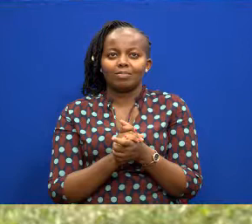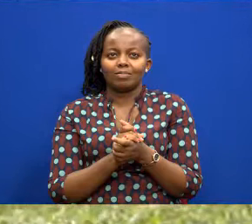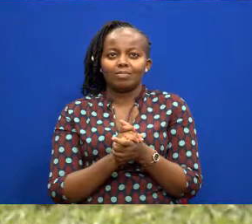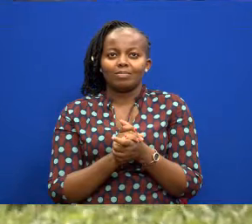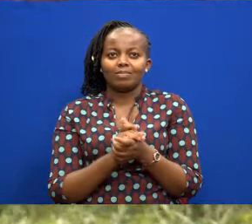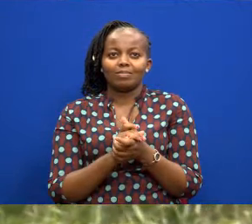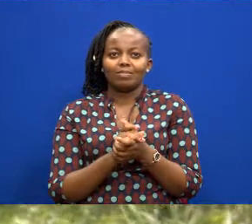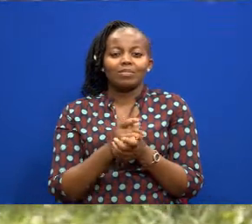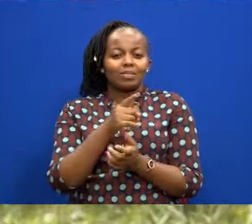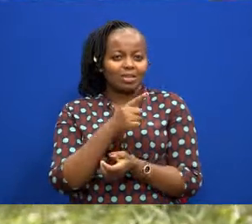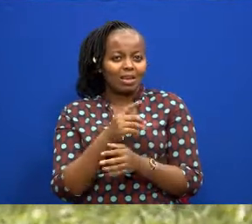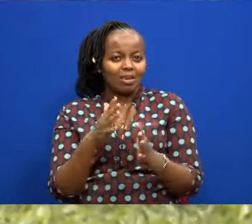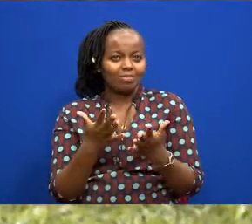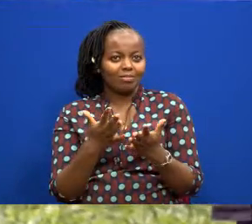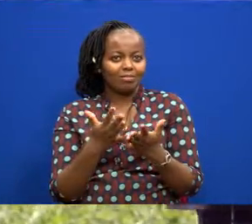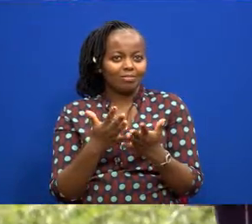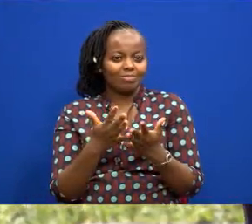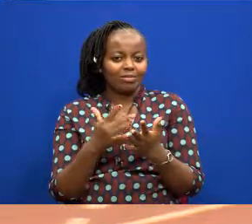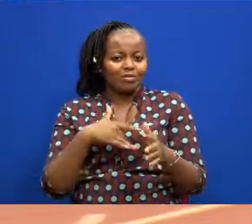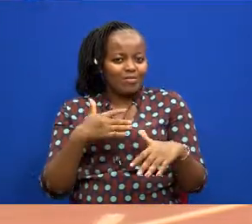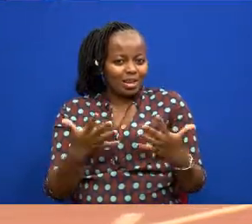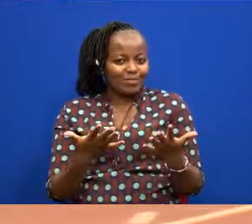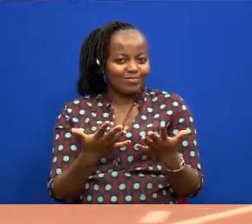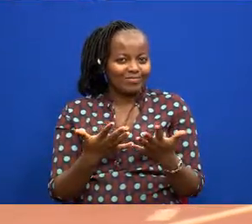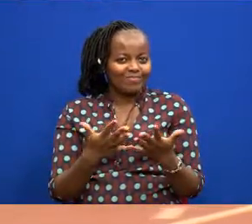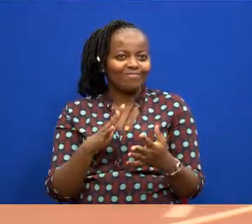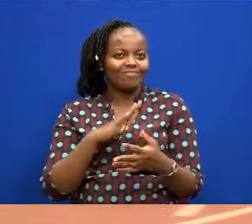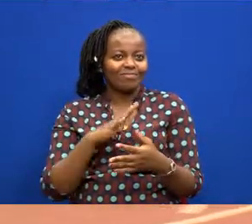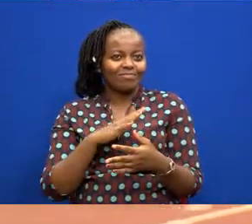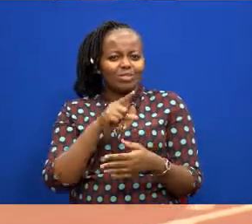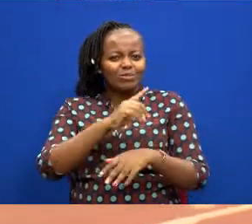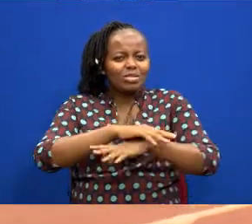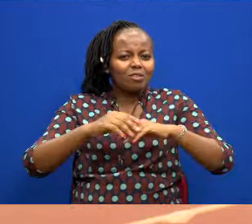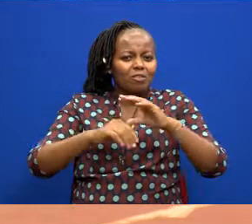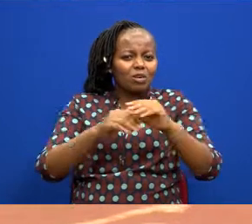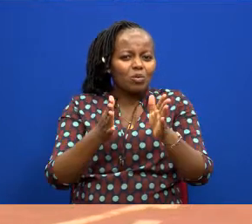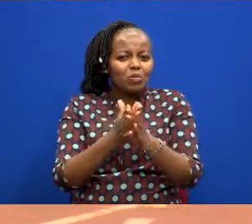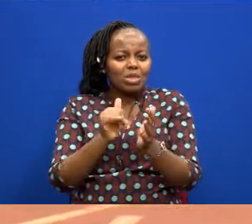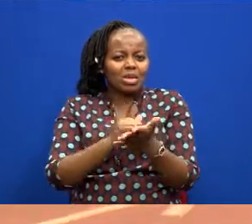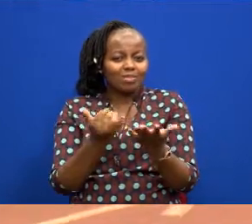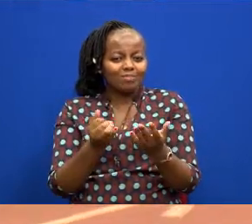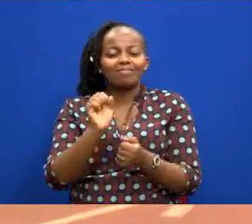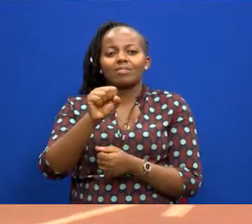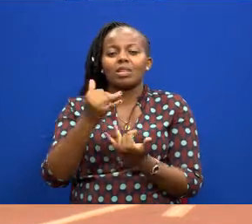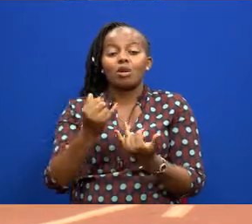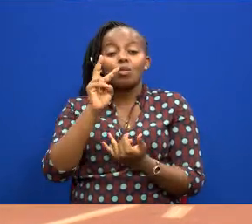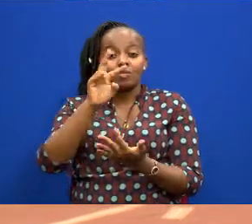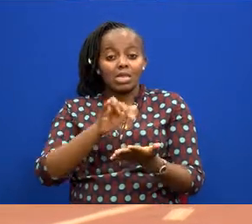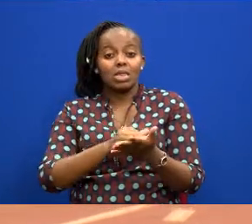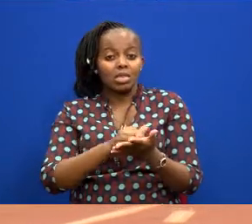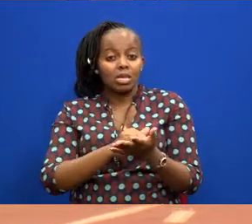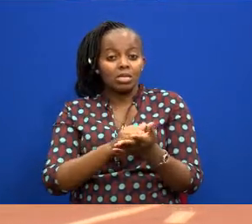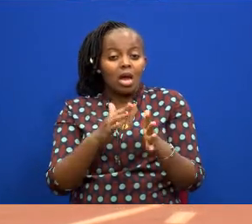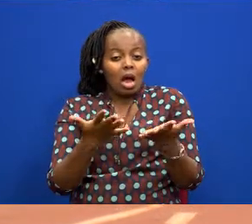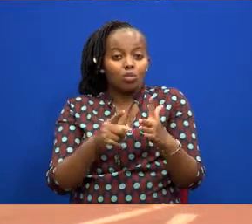You like it? Is there anything you want to adjust? Are you comfortable with that stuff? We have seen